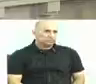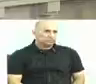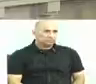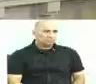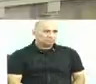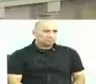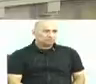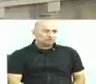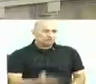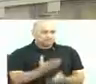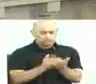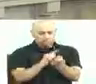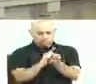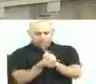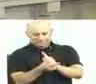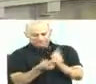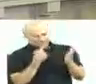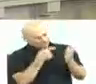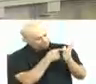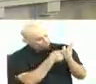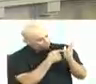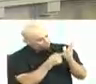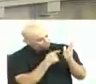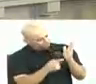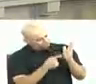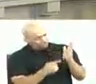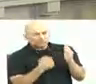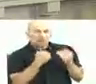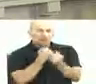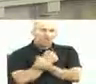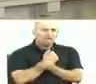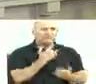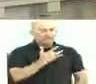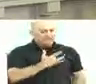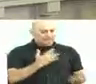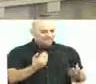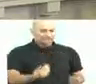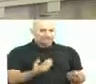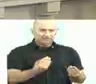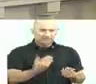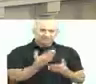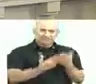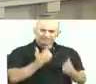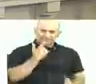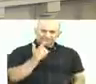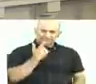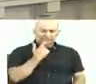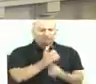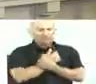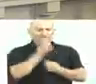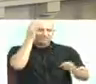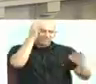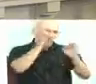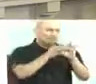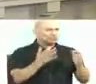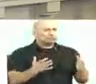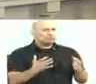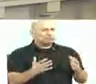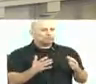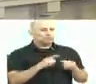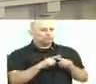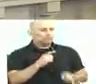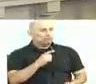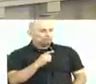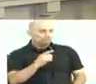Some translations render it love, kindness. Some say love, faithfulness. But